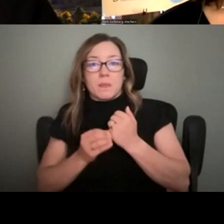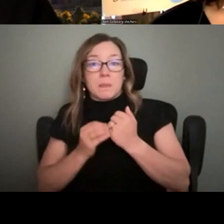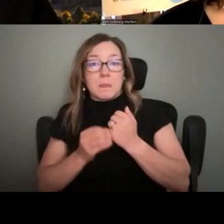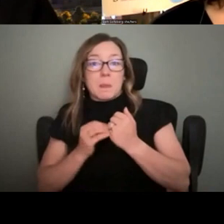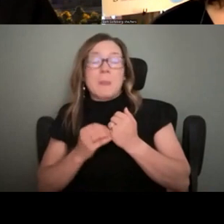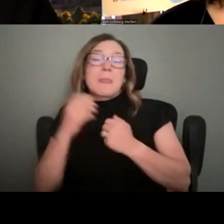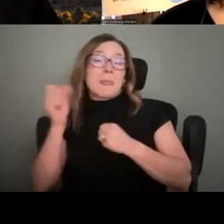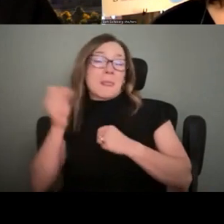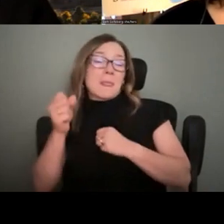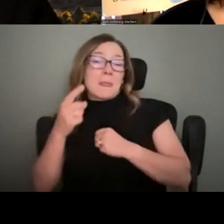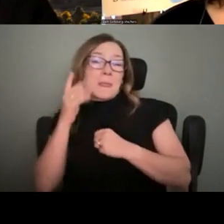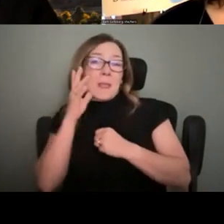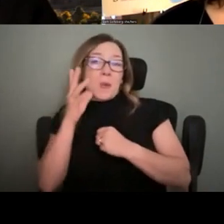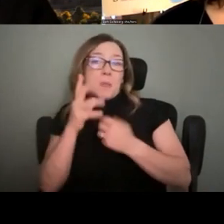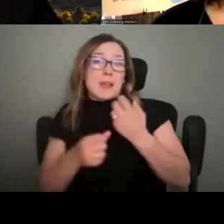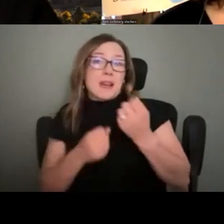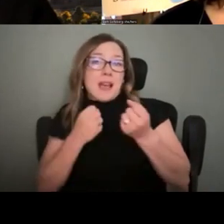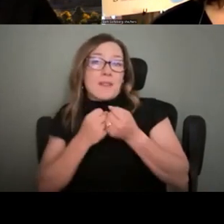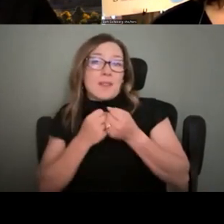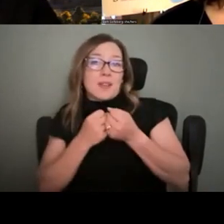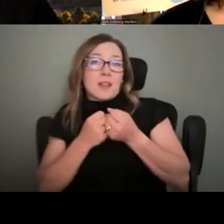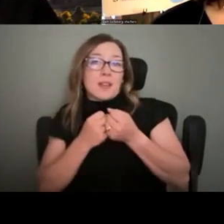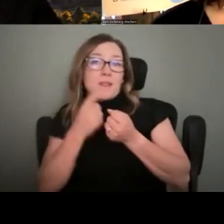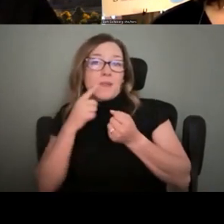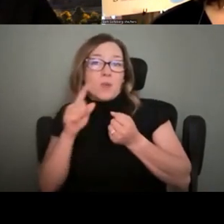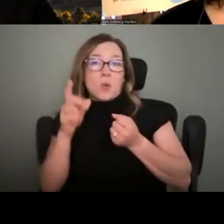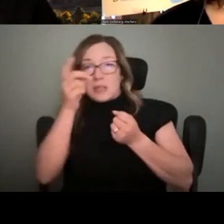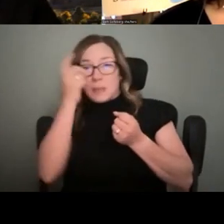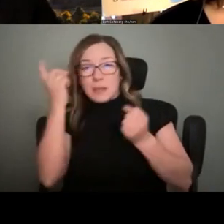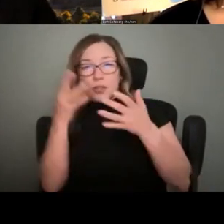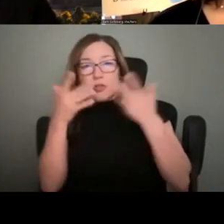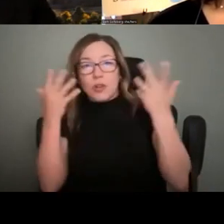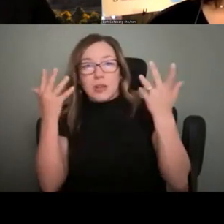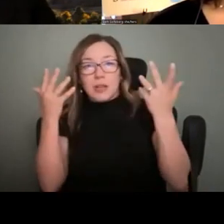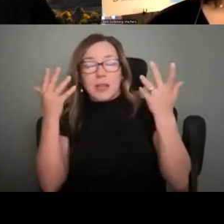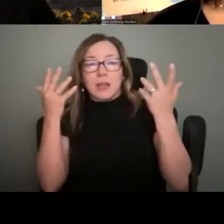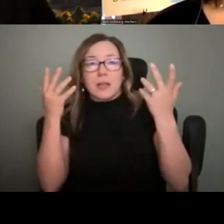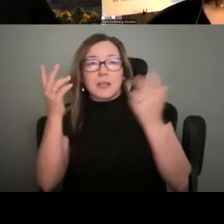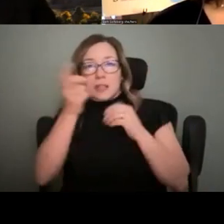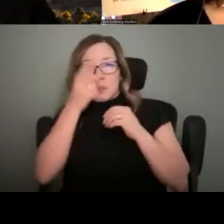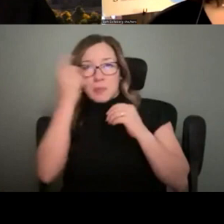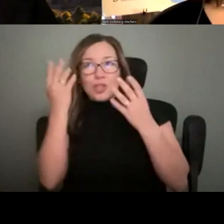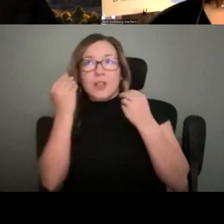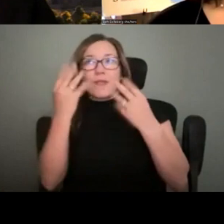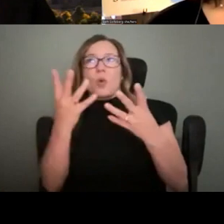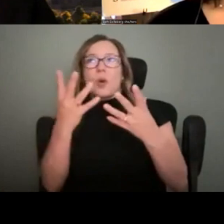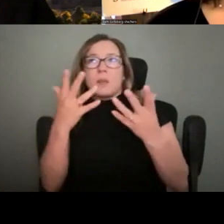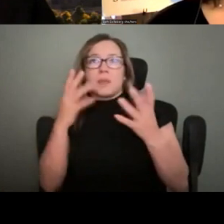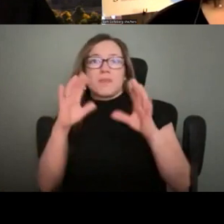an advocate for, you know, for a dementia-friendly, dementia-informed society.